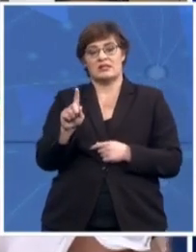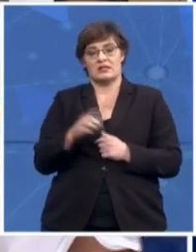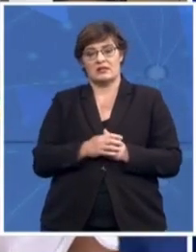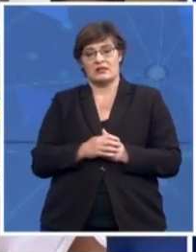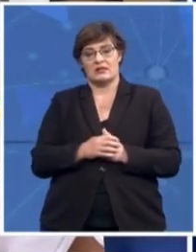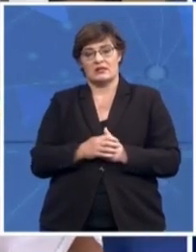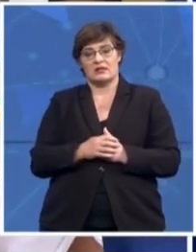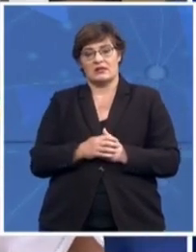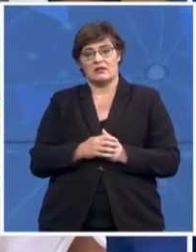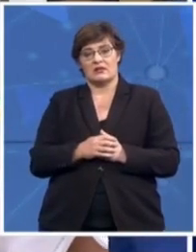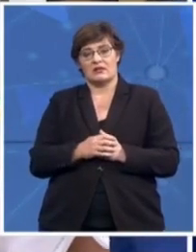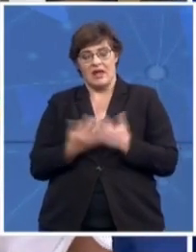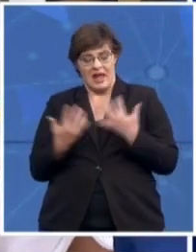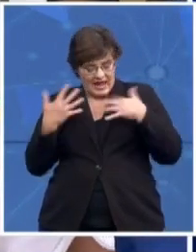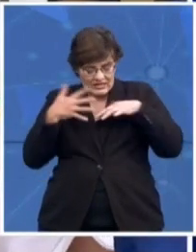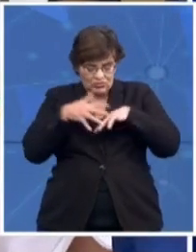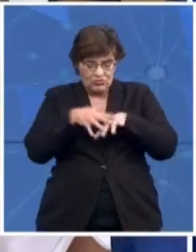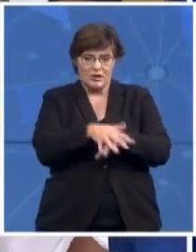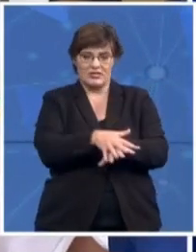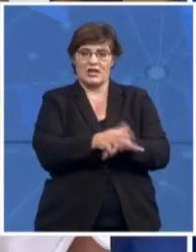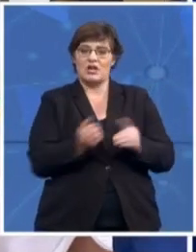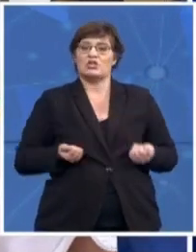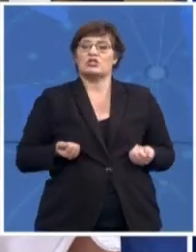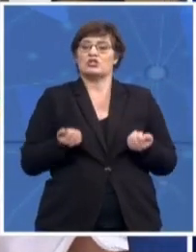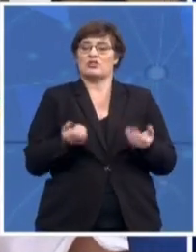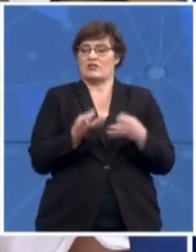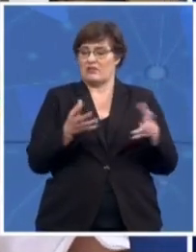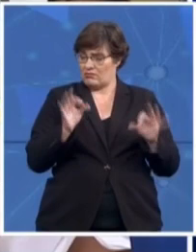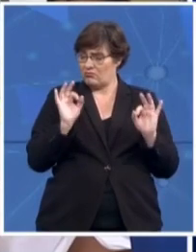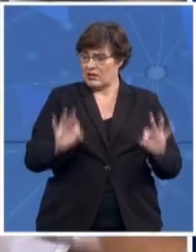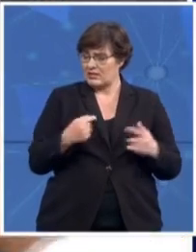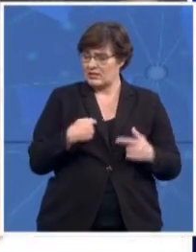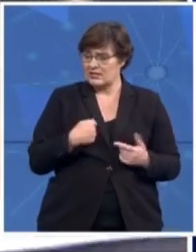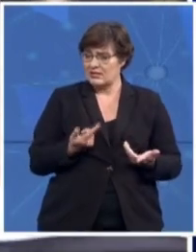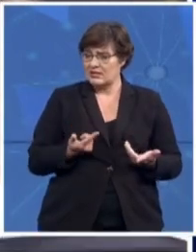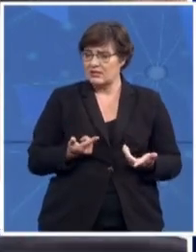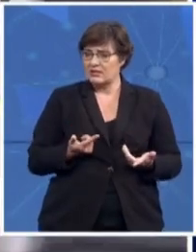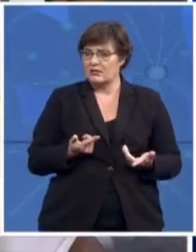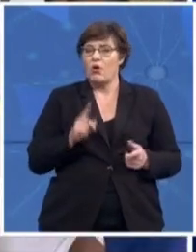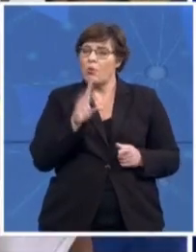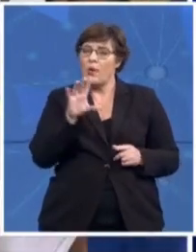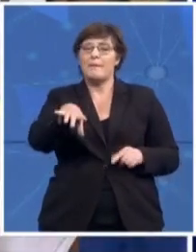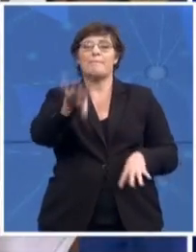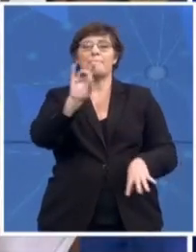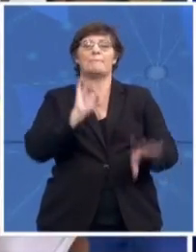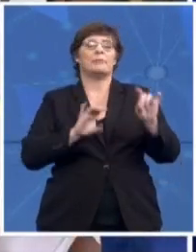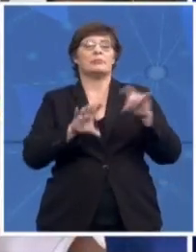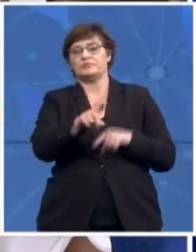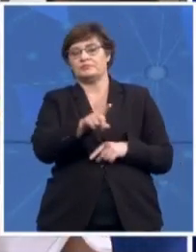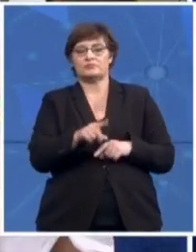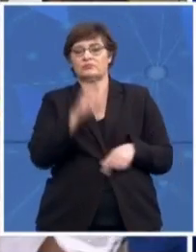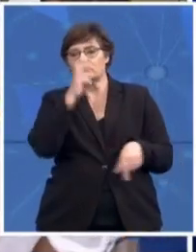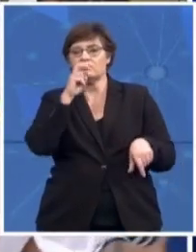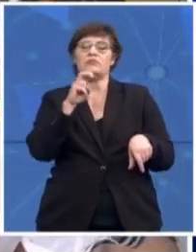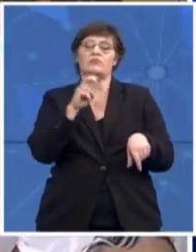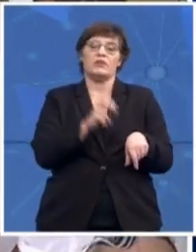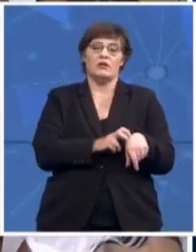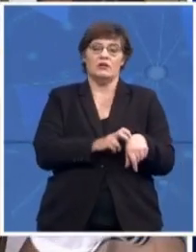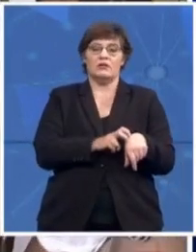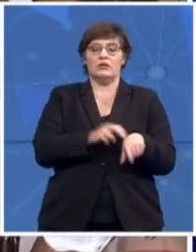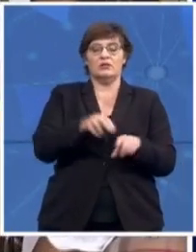service delivery, isn't it? What did you pick up in terms of what is needed in the areas where you are?